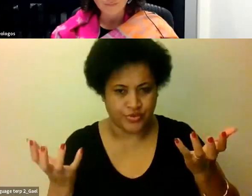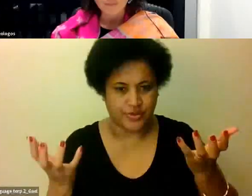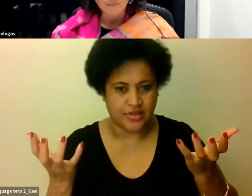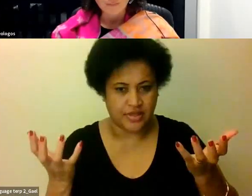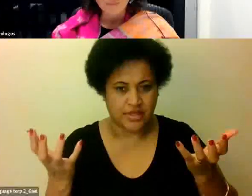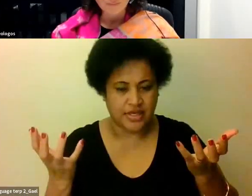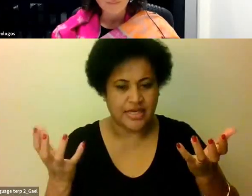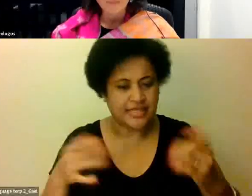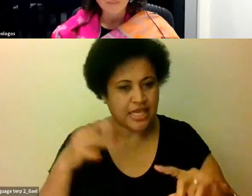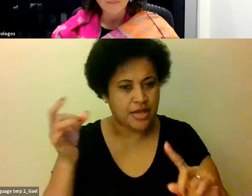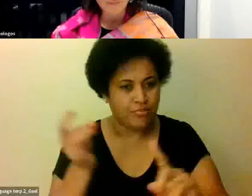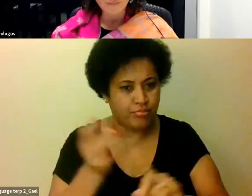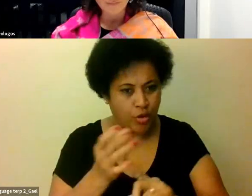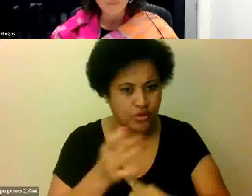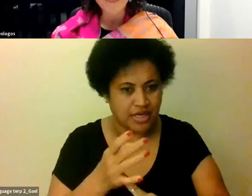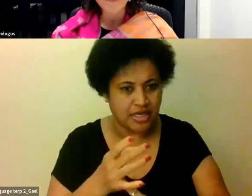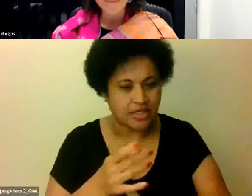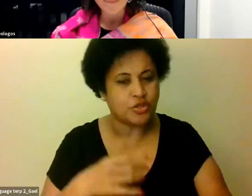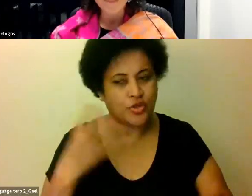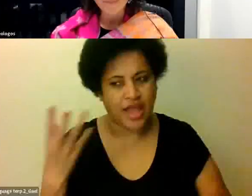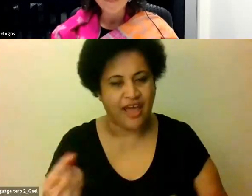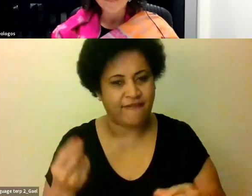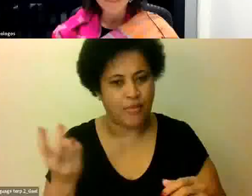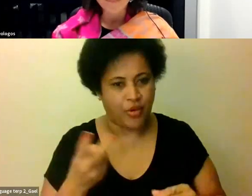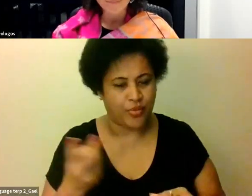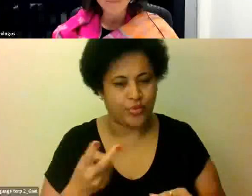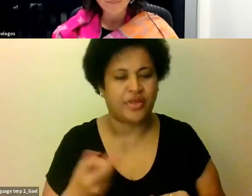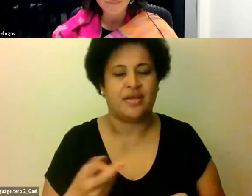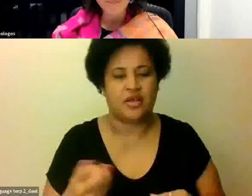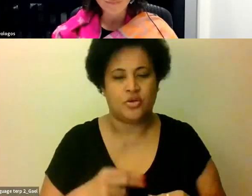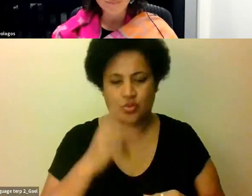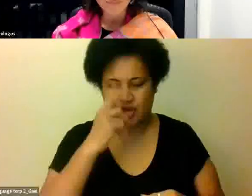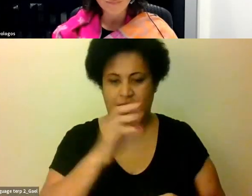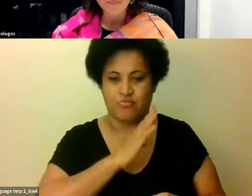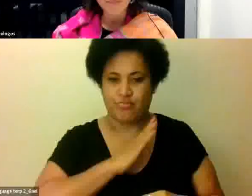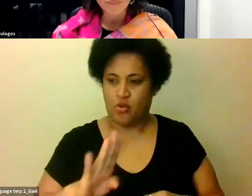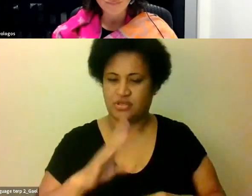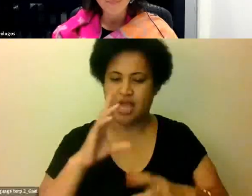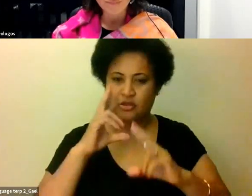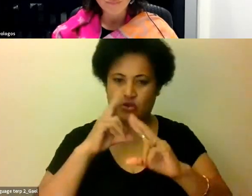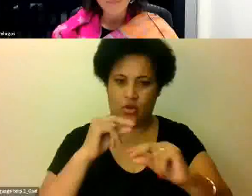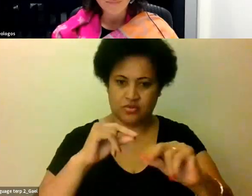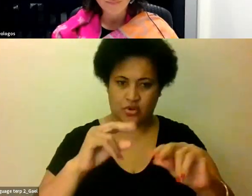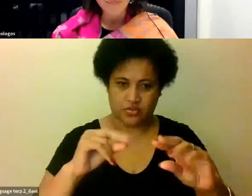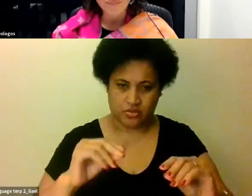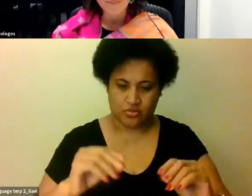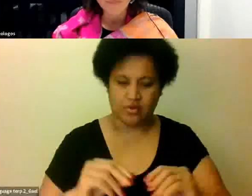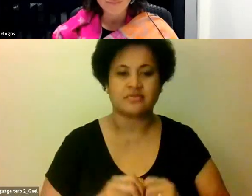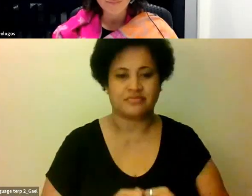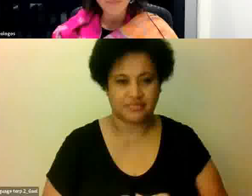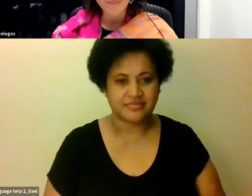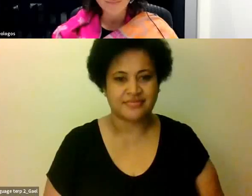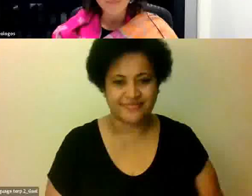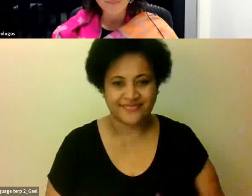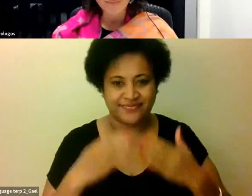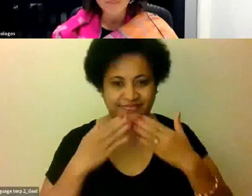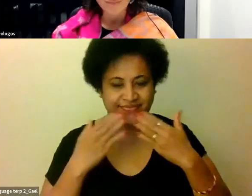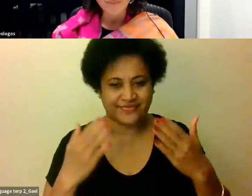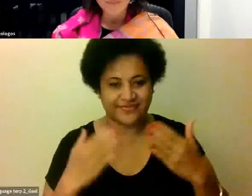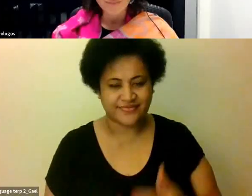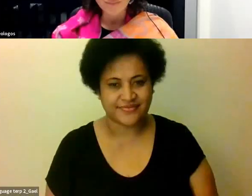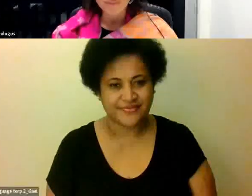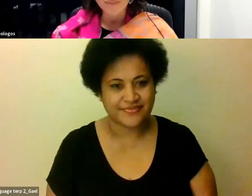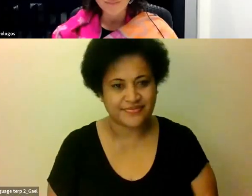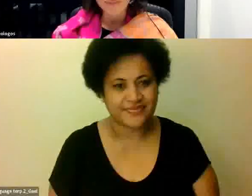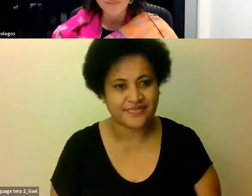have not just the seat, but also the microphone and the enabling environment. And I think that's with that, I would like to close. Thanks, Zoe. Thank you